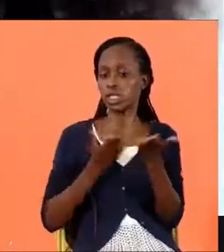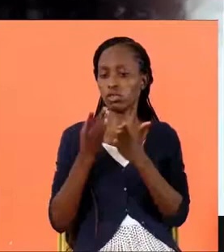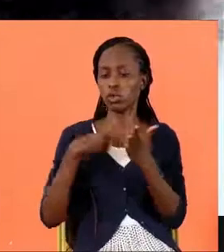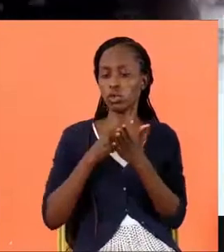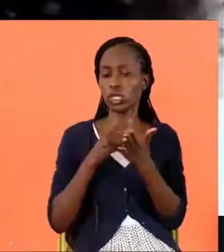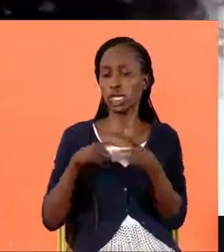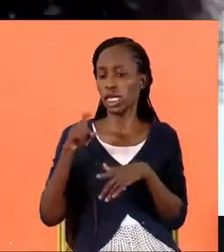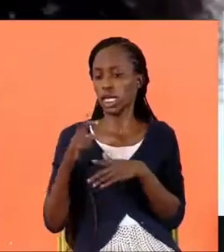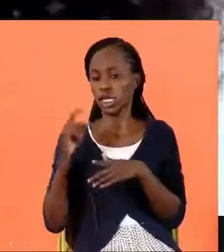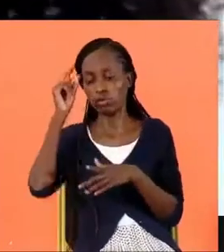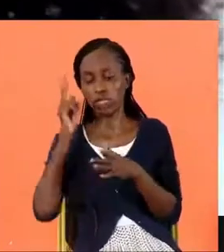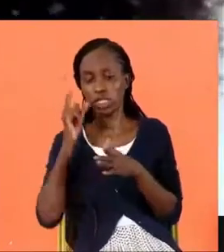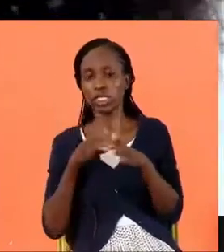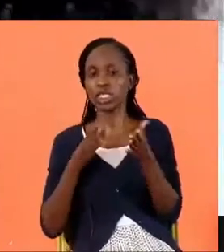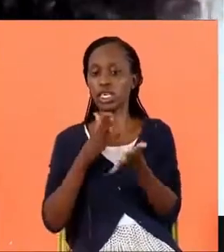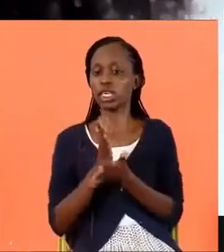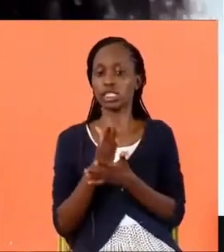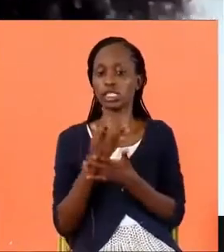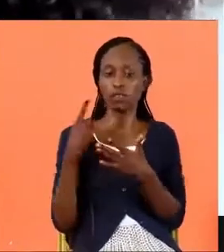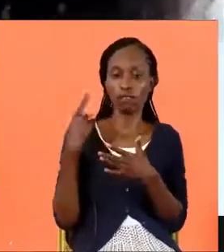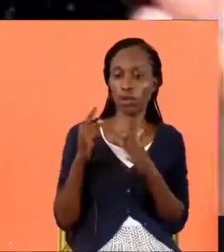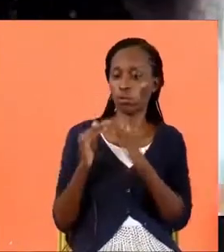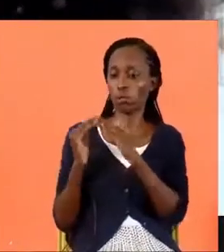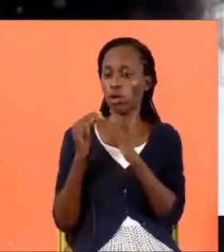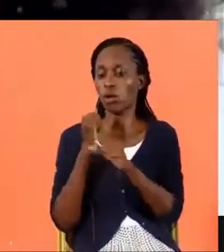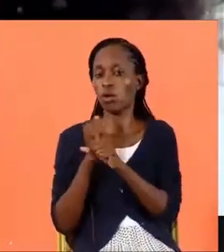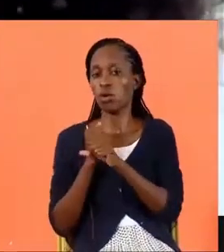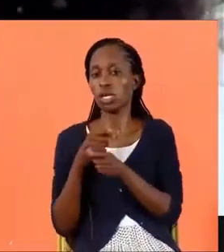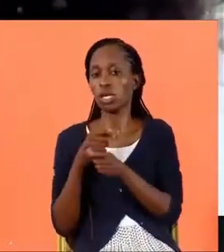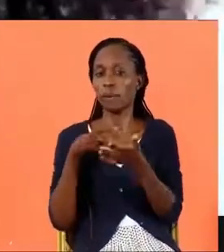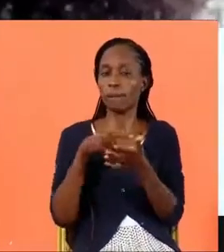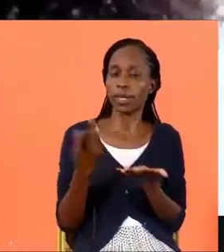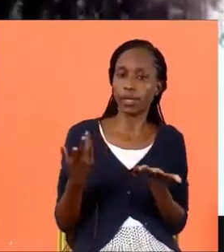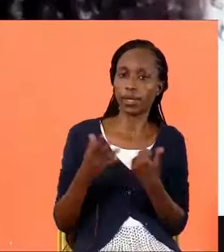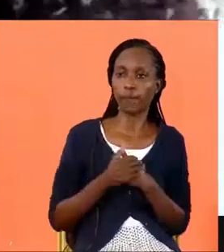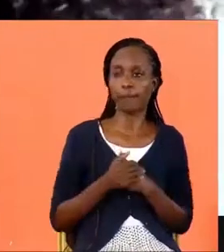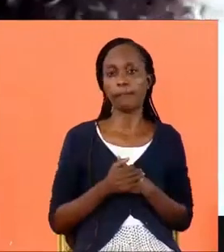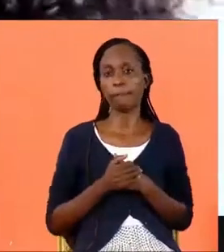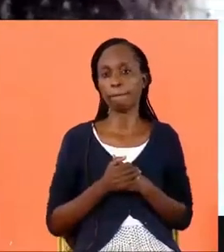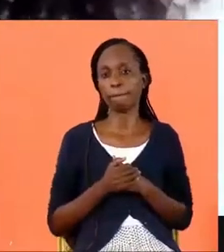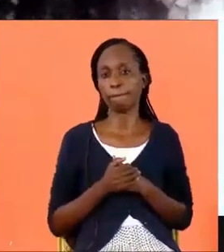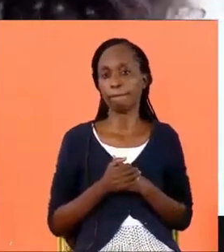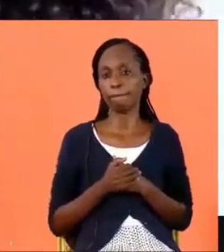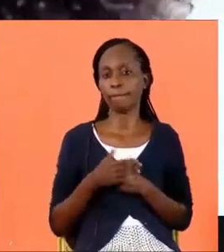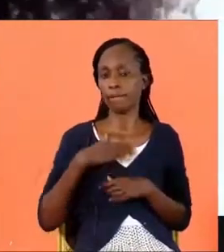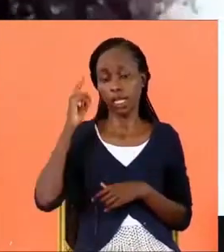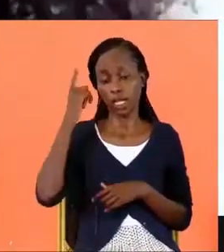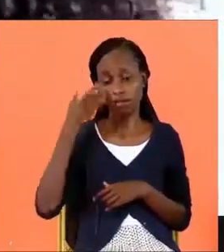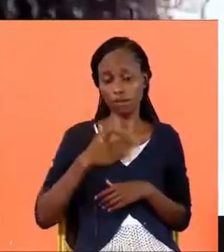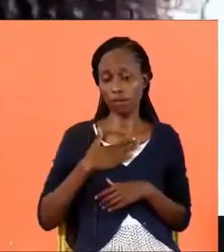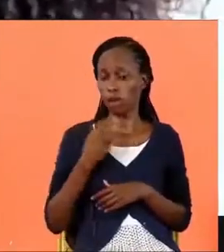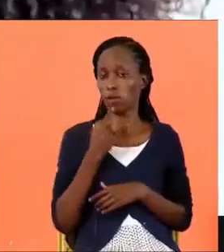For equal labor wages for those who are working in worker unions, for example, right? And so I think for me, it's